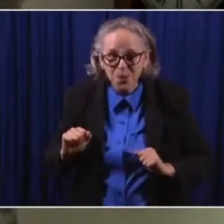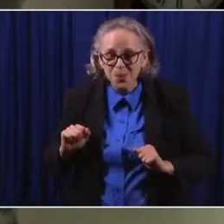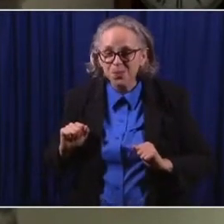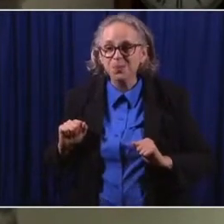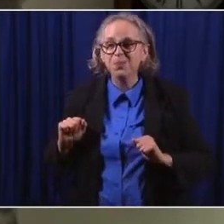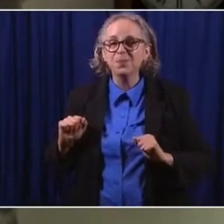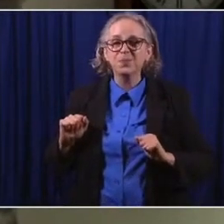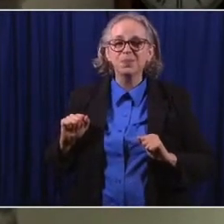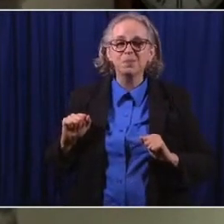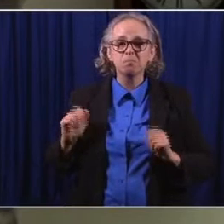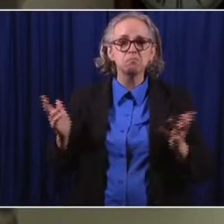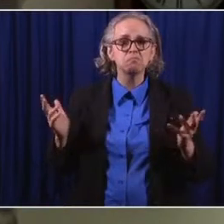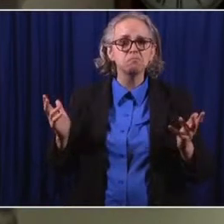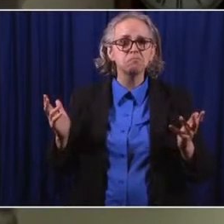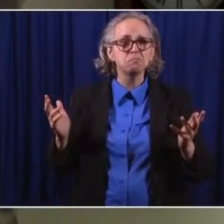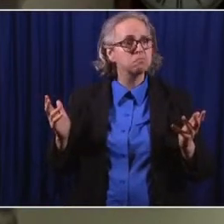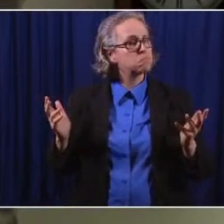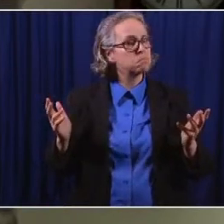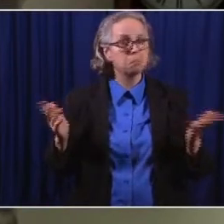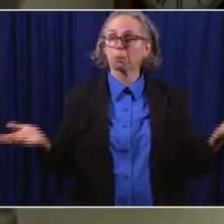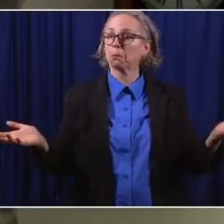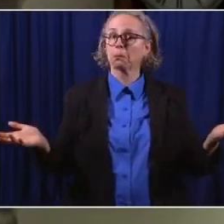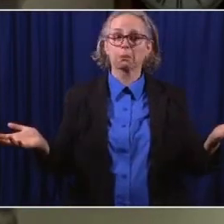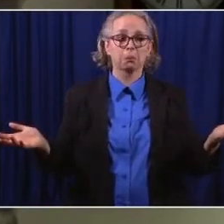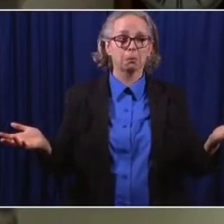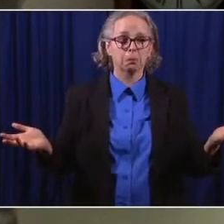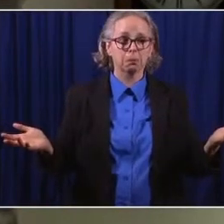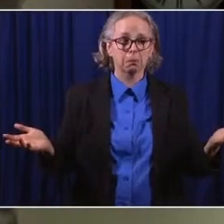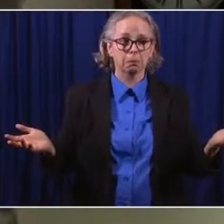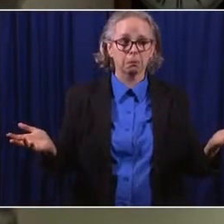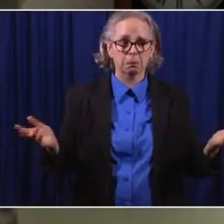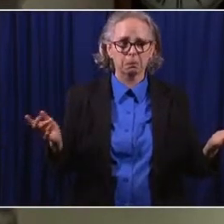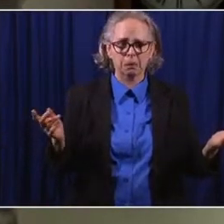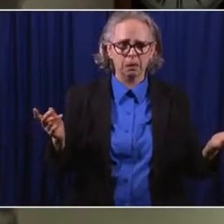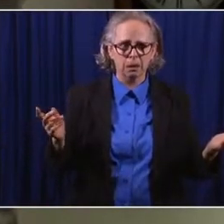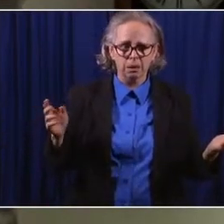Well, we'll see, Eric, if Dr. Crawford is there.